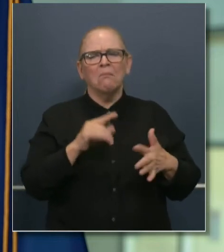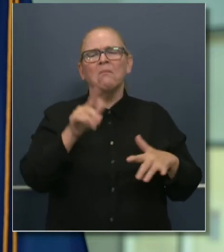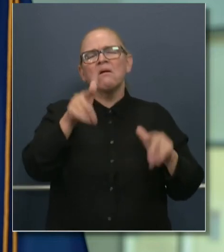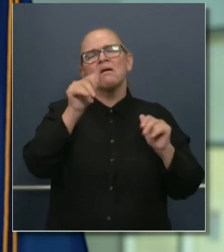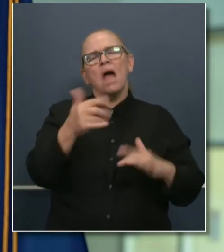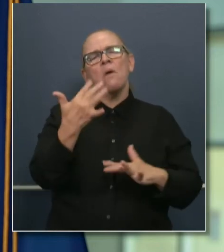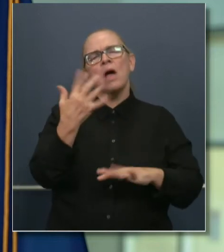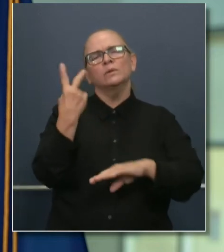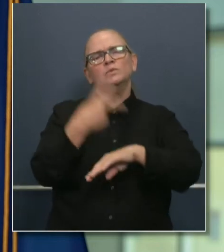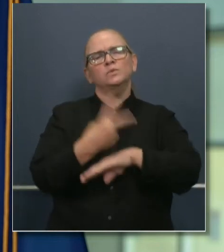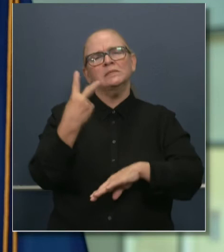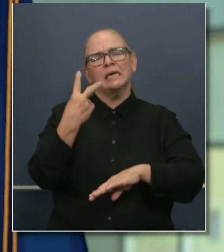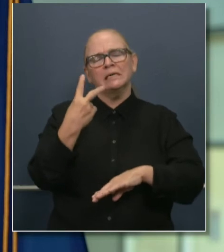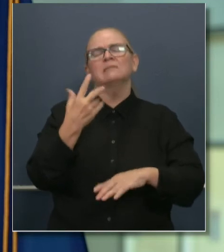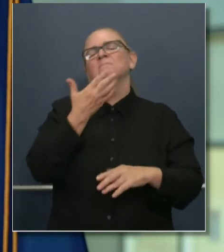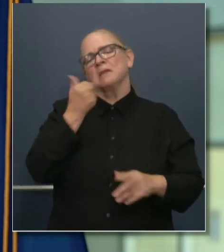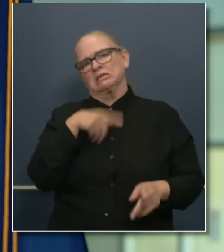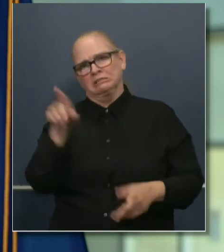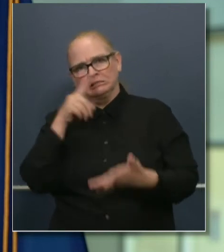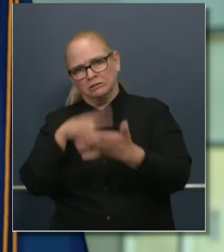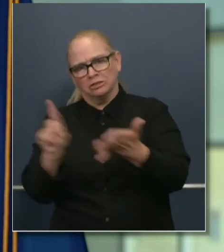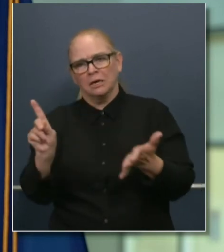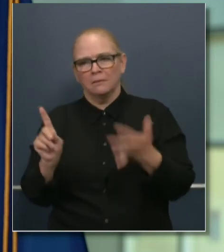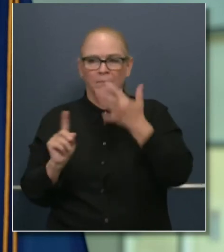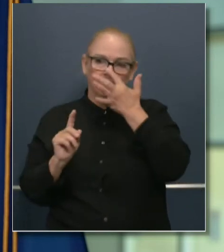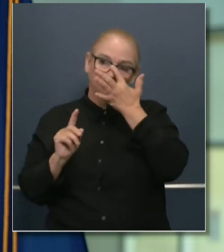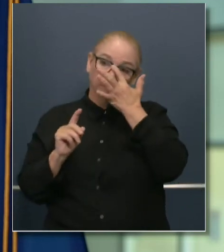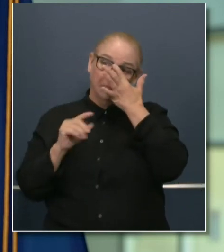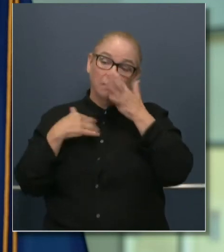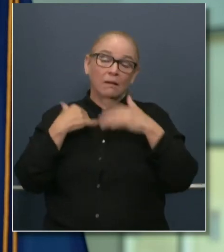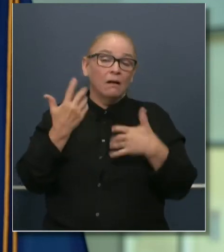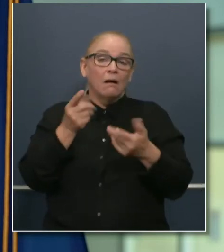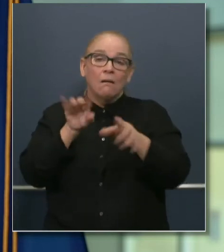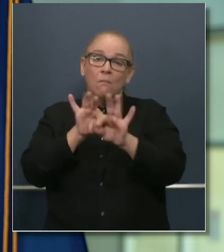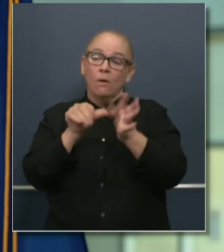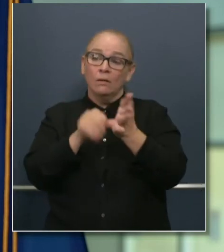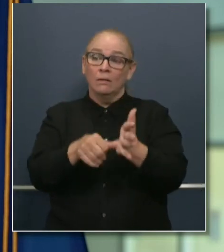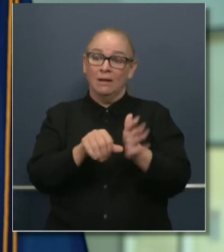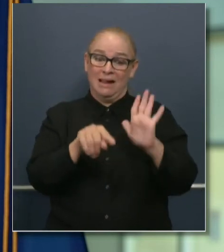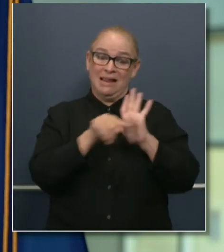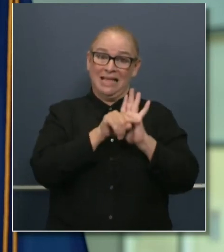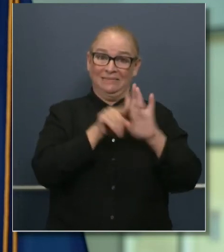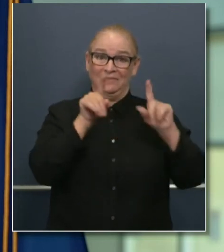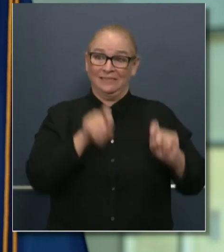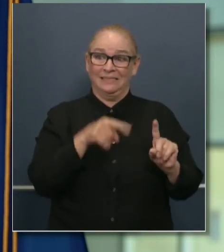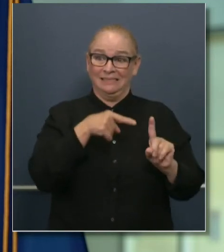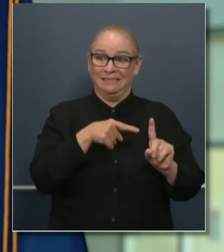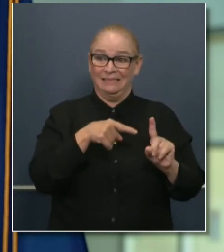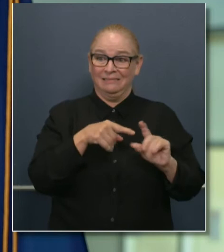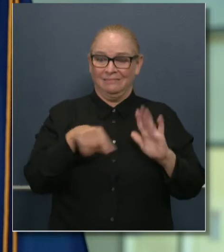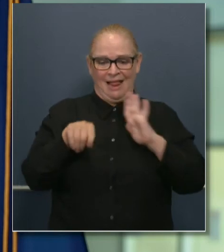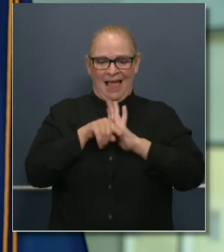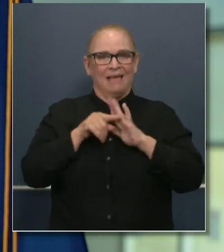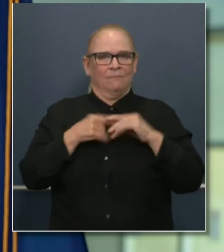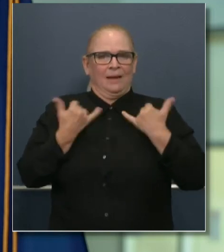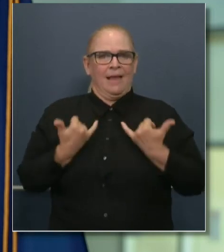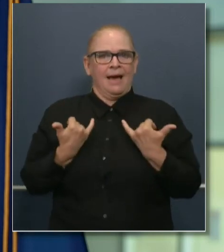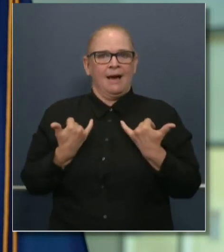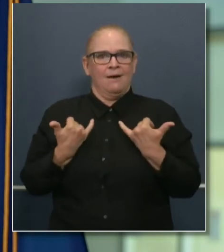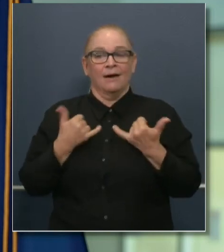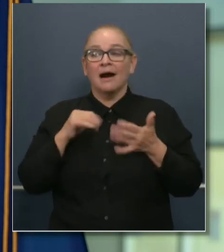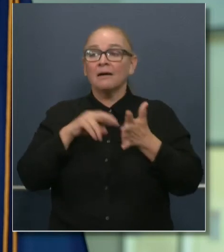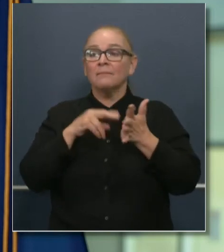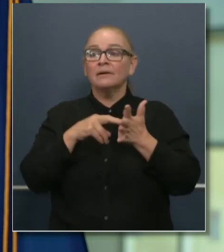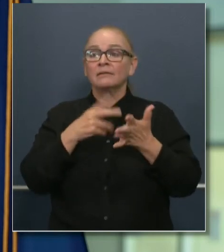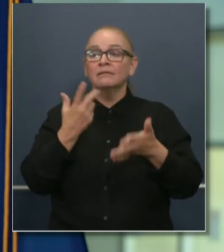always say is a negative test today tells you that you are negative at this moment. It doesn't mean that you aren't